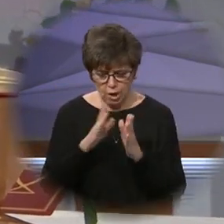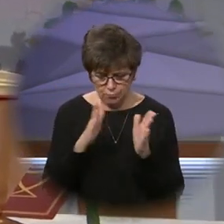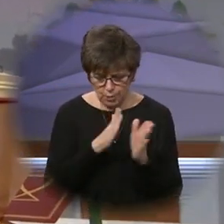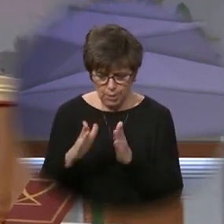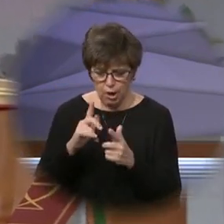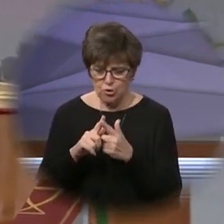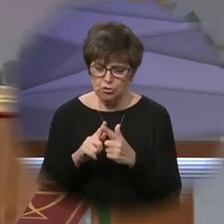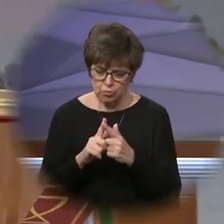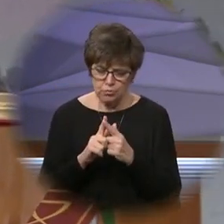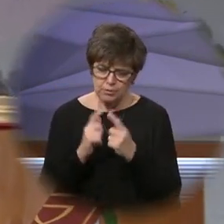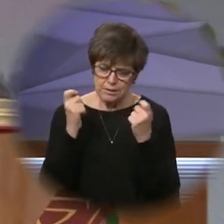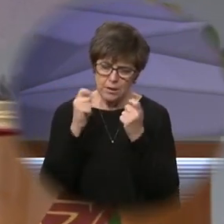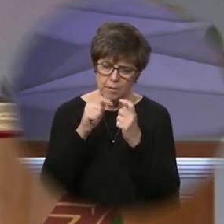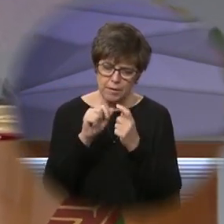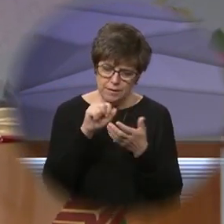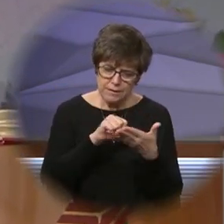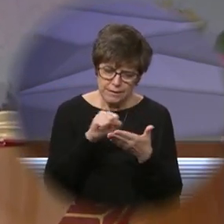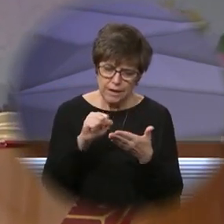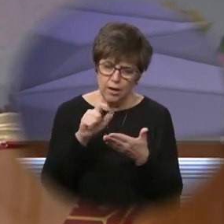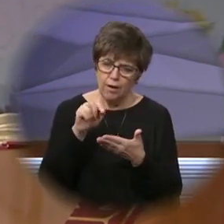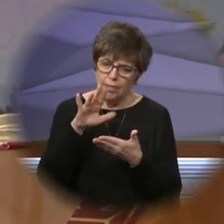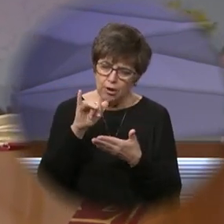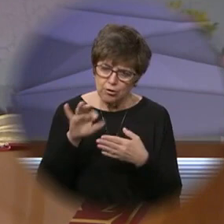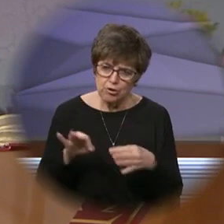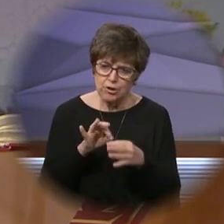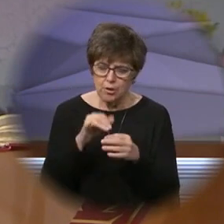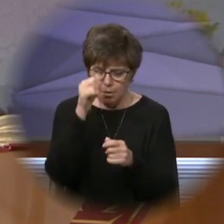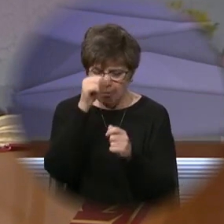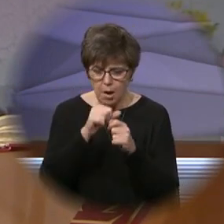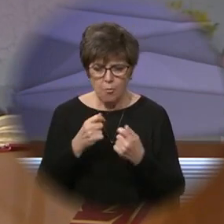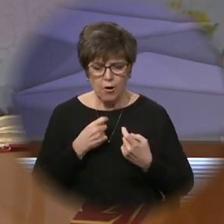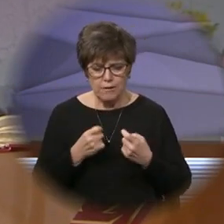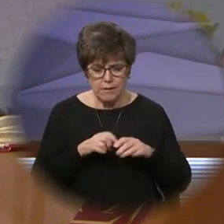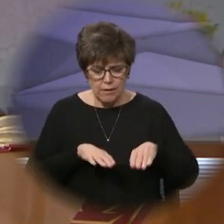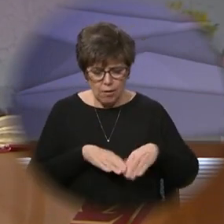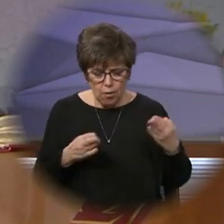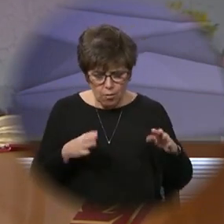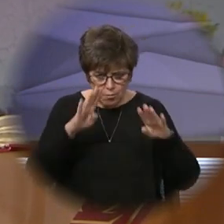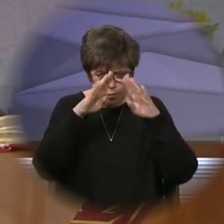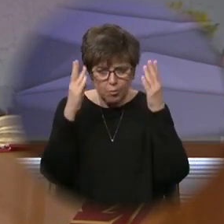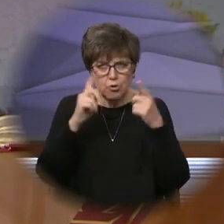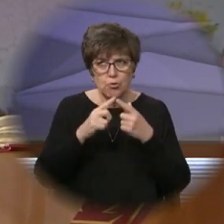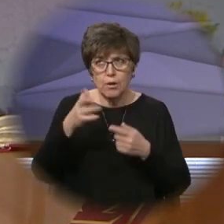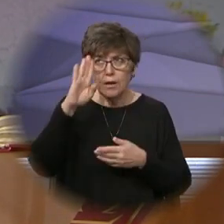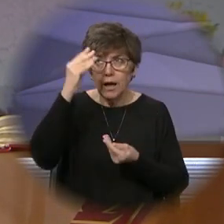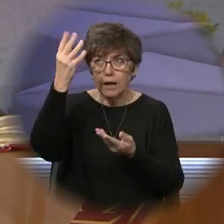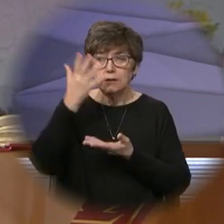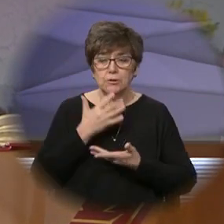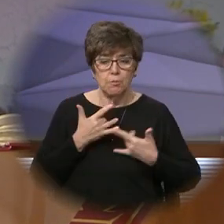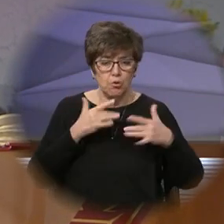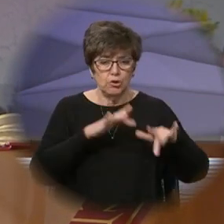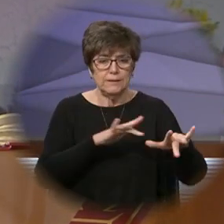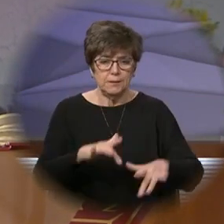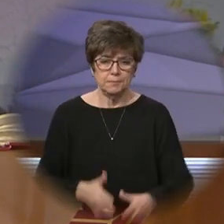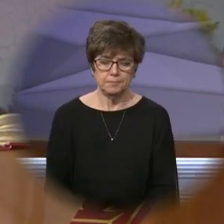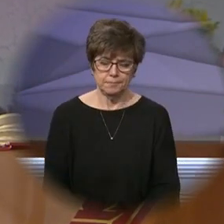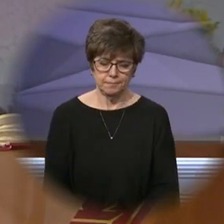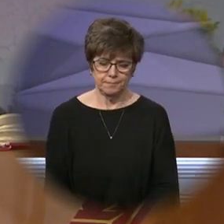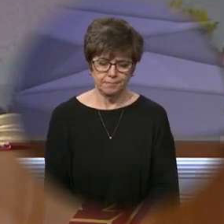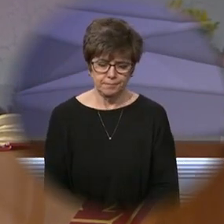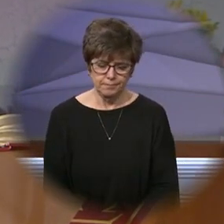celebrate this sacred liturgy. Mindful of our sins, let's open our hearts to the voice of God's mercy.